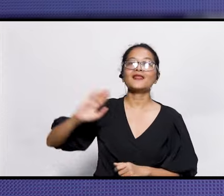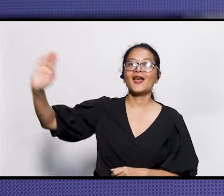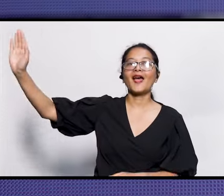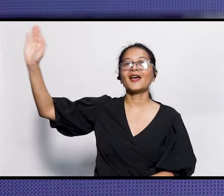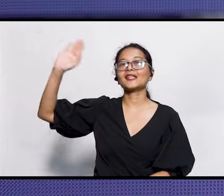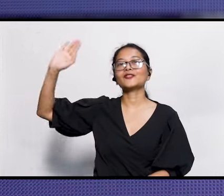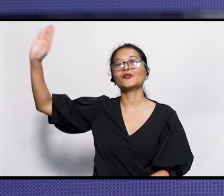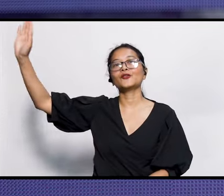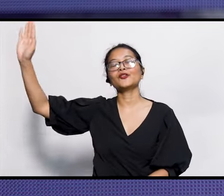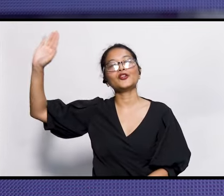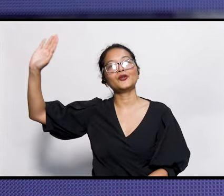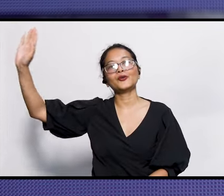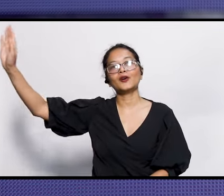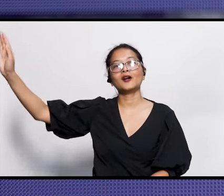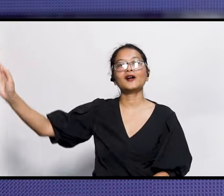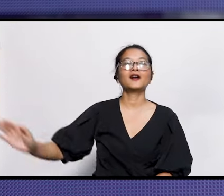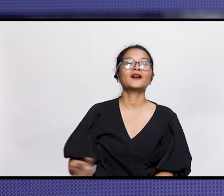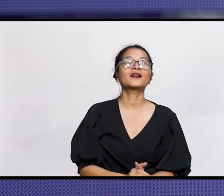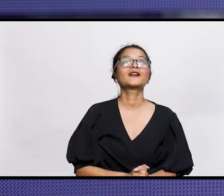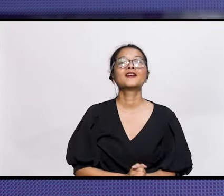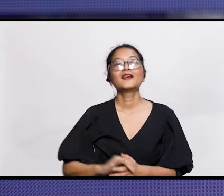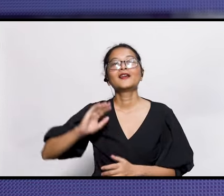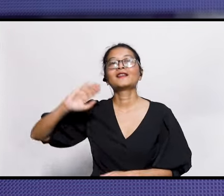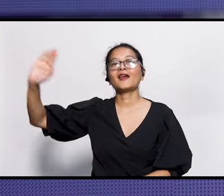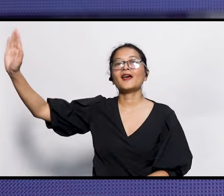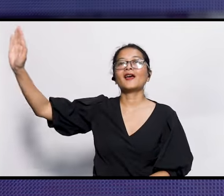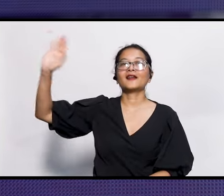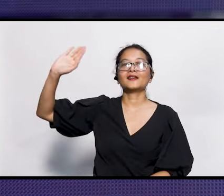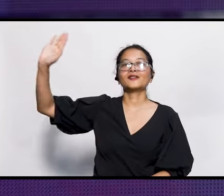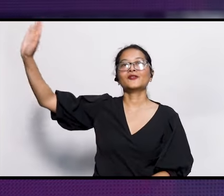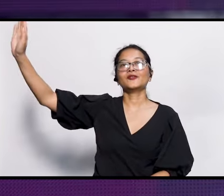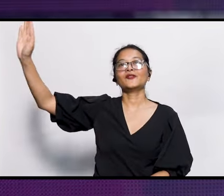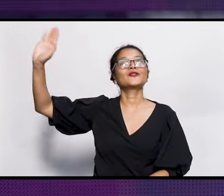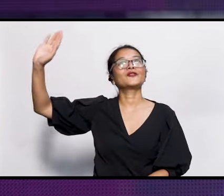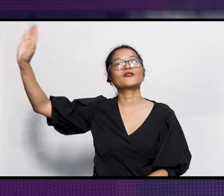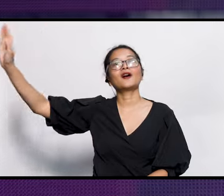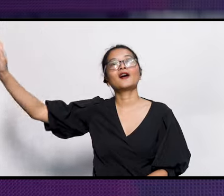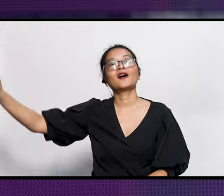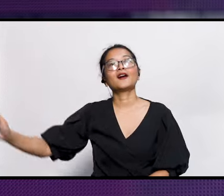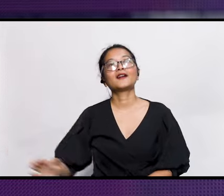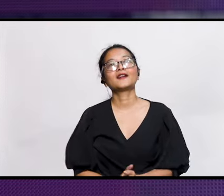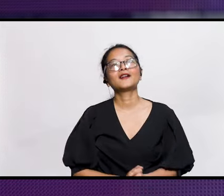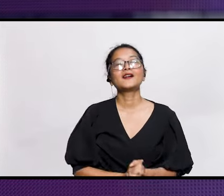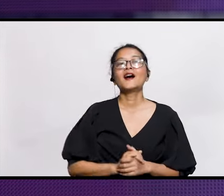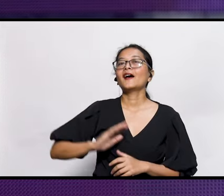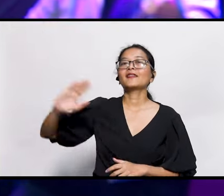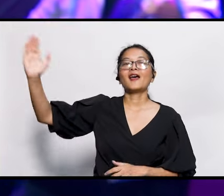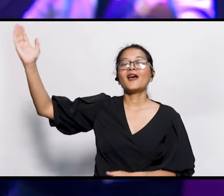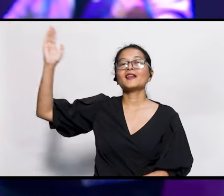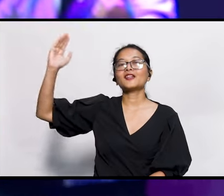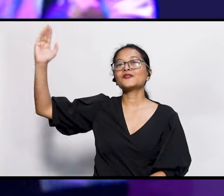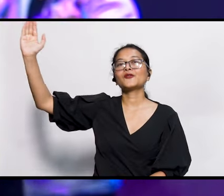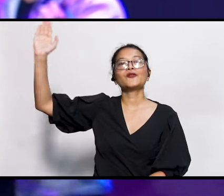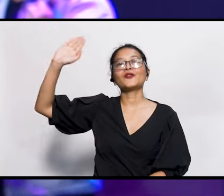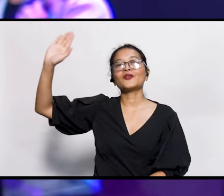amin That is who you are That is who you are